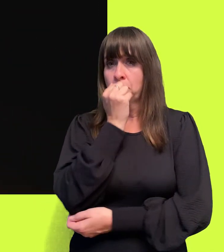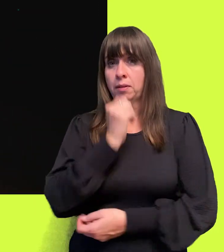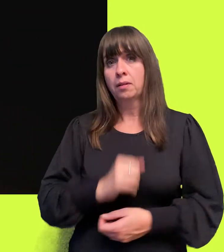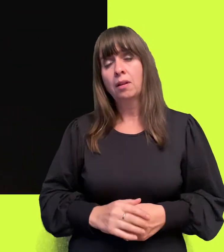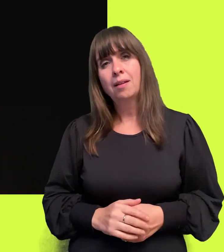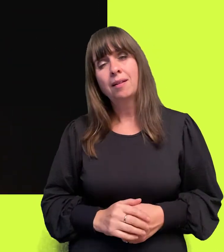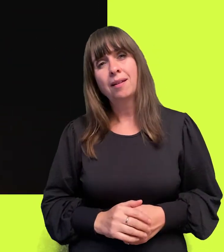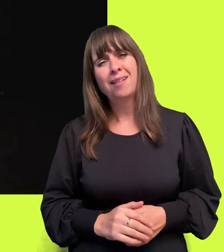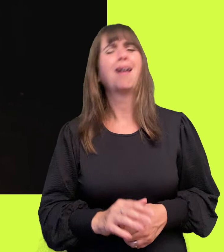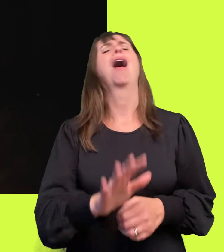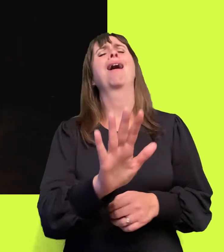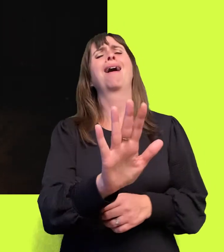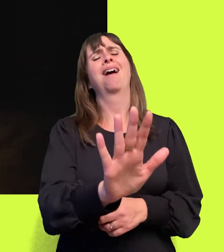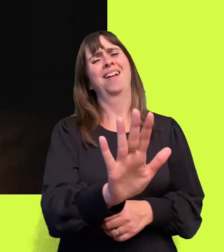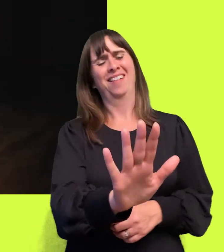Hey.